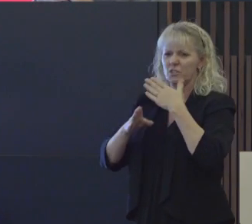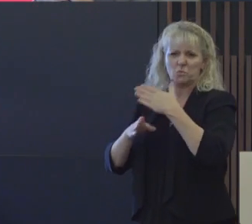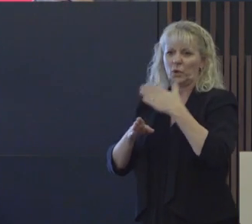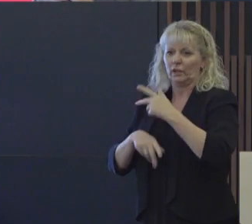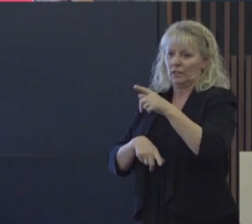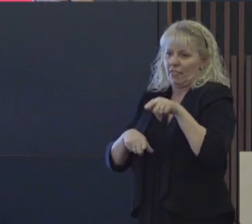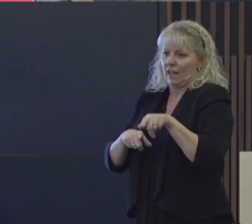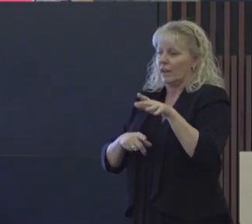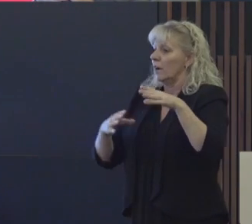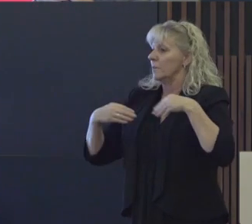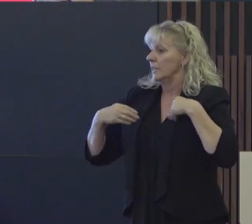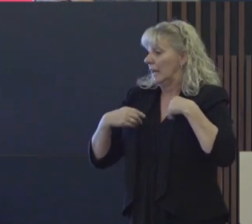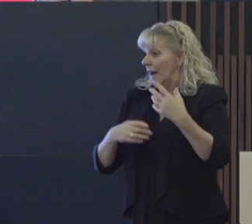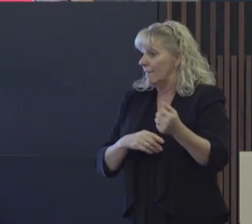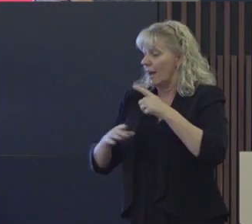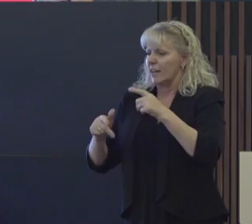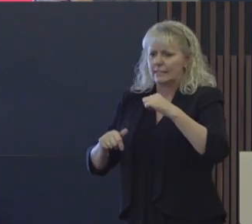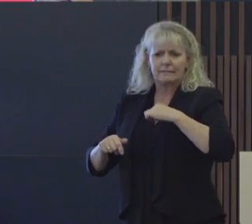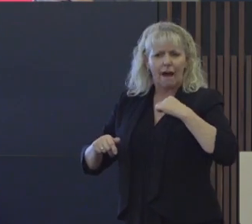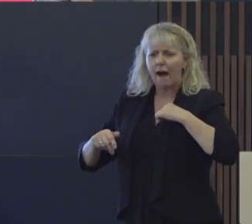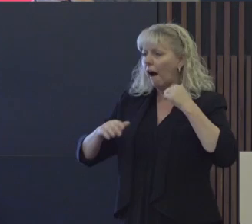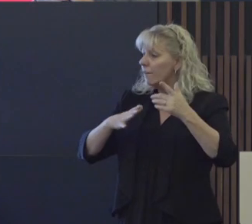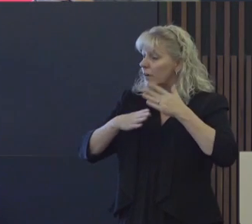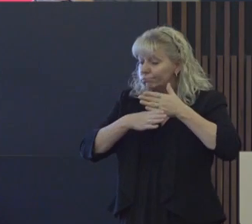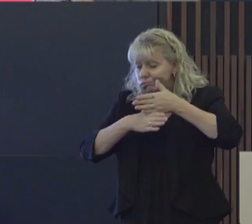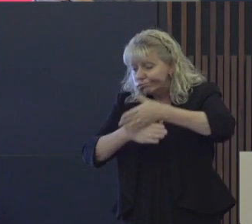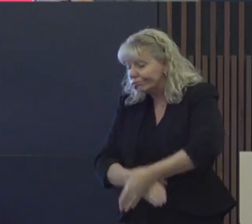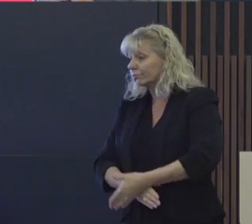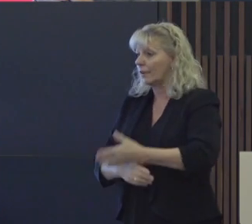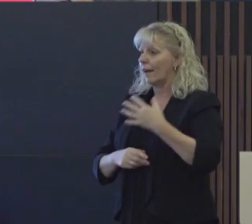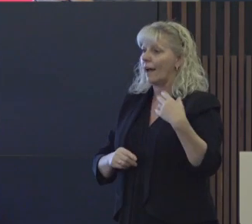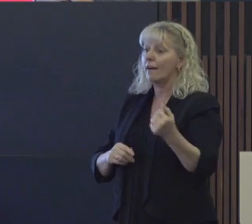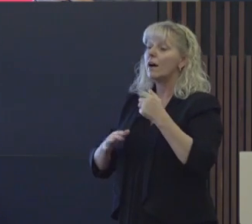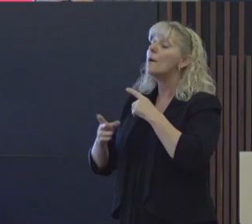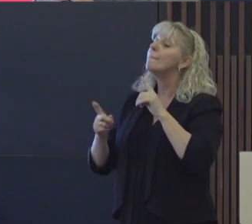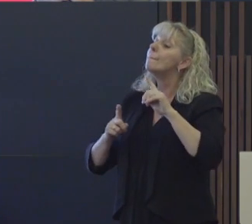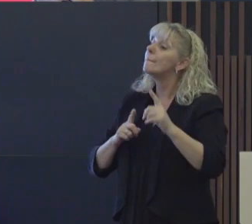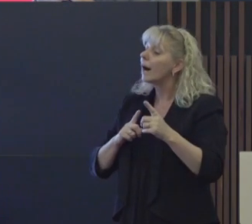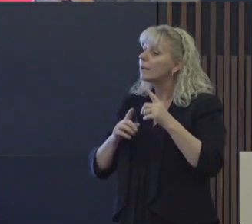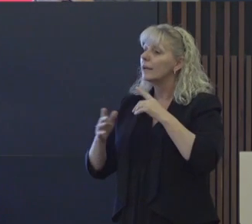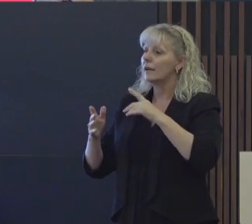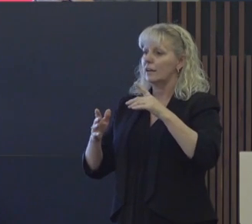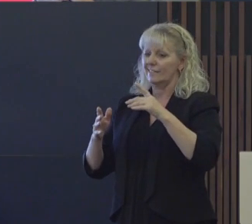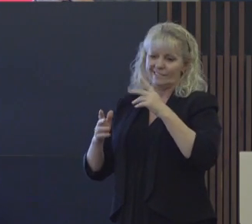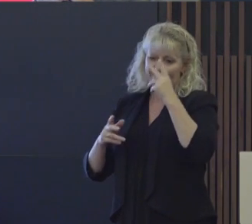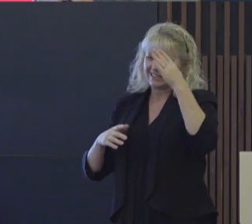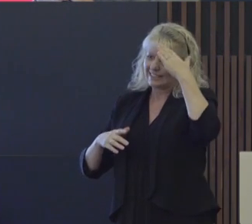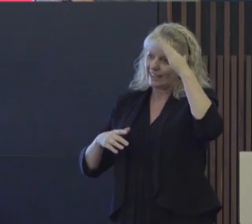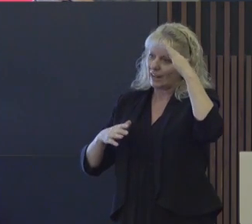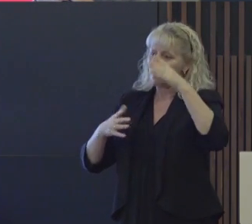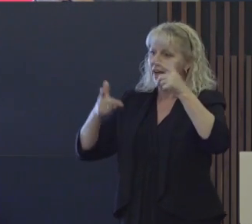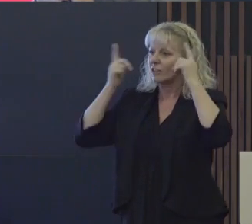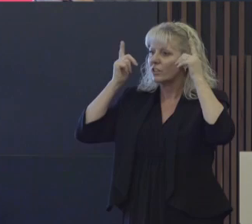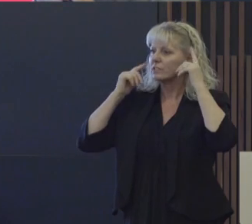fabulous work. Their staff work above and beyond the call of duty, but their senior managers are on fabulous salaries.